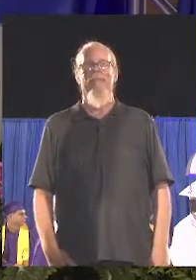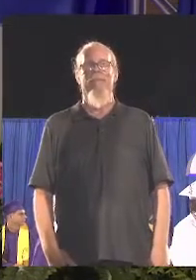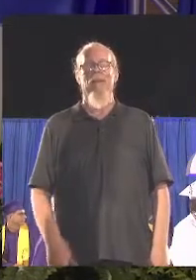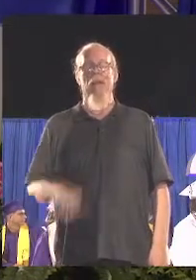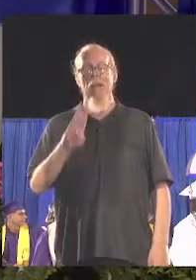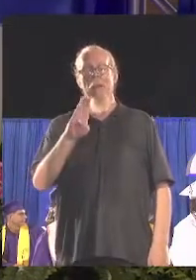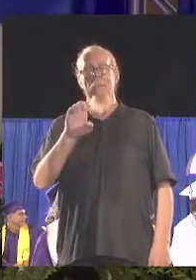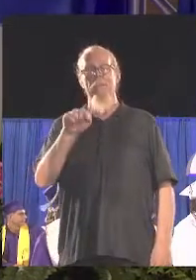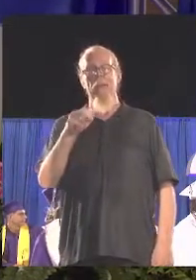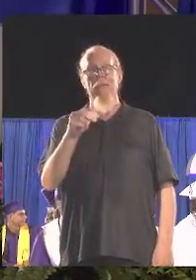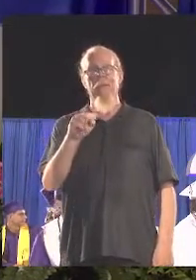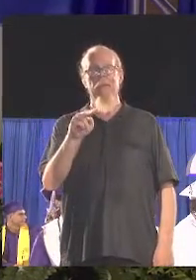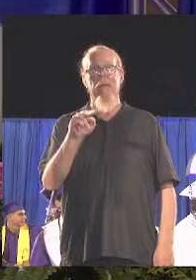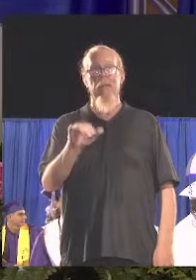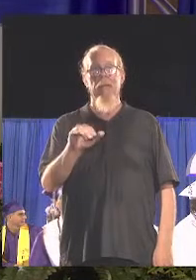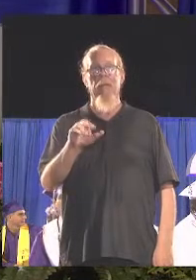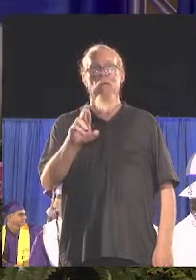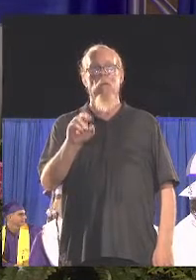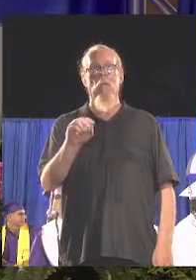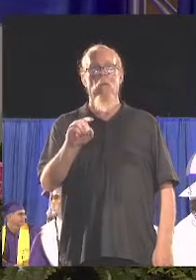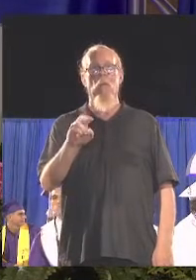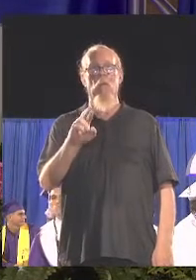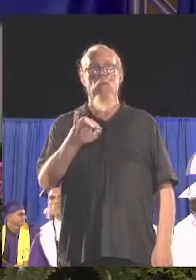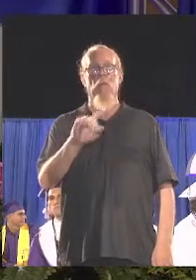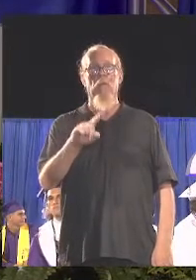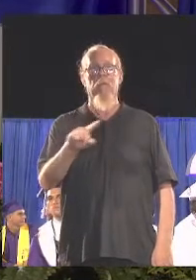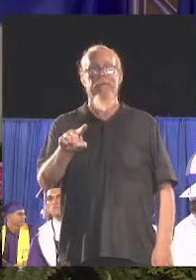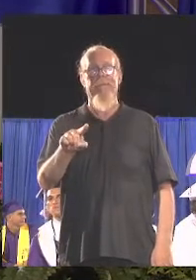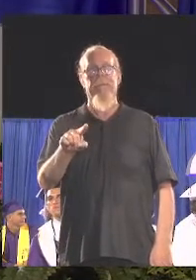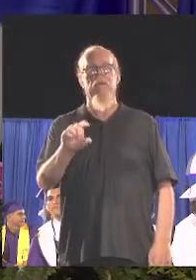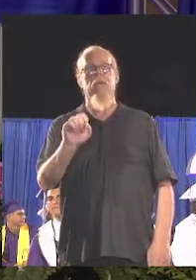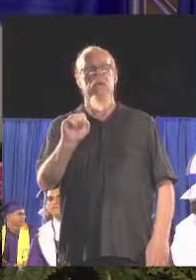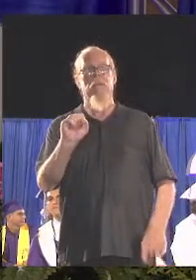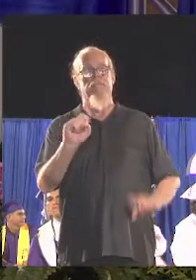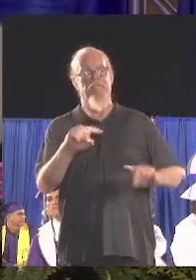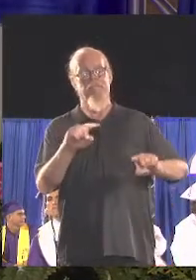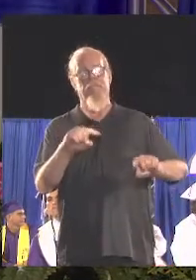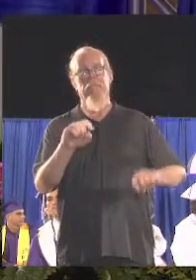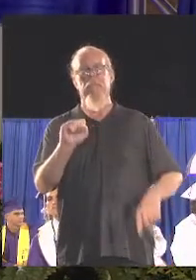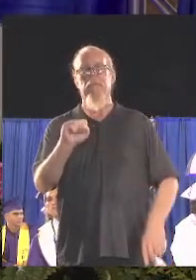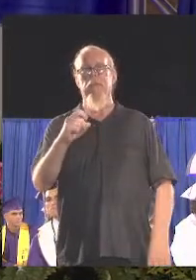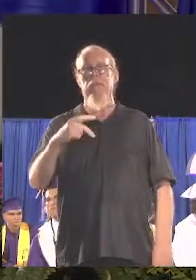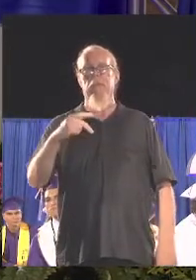Bethany Marie Rodriguez, St. Philip's College.